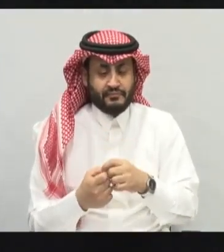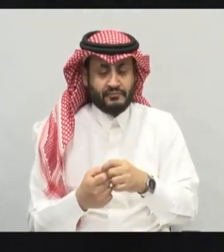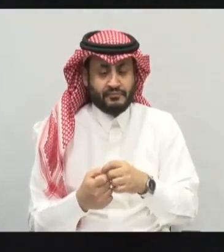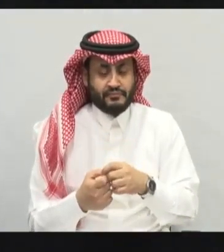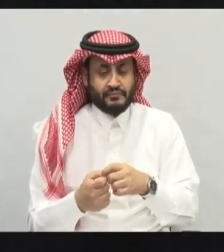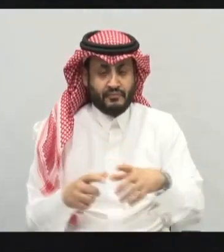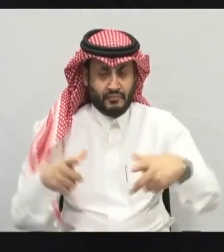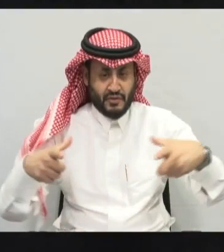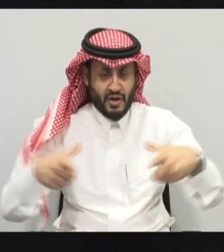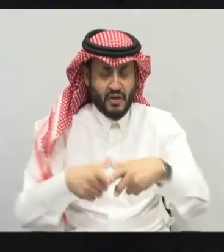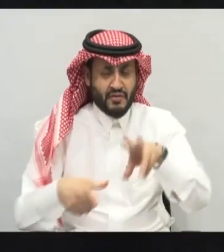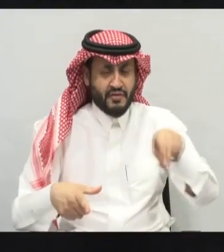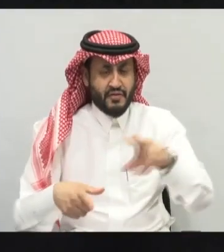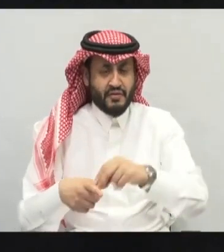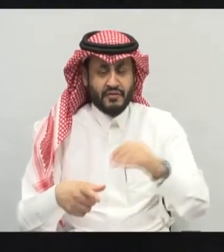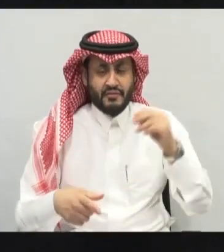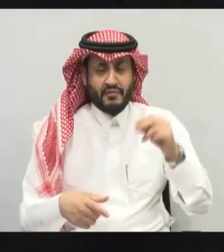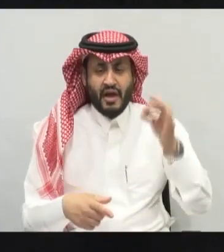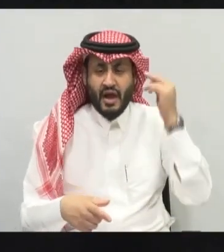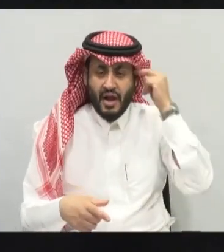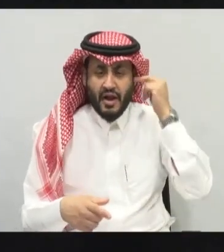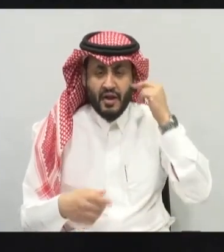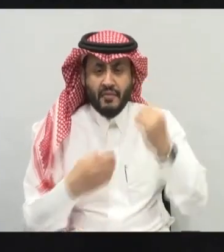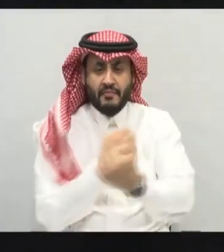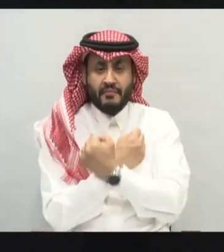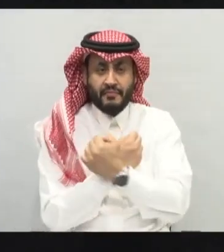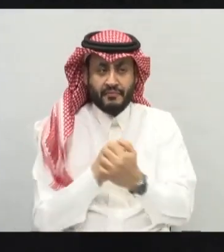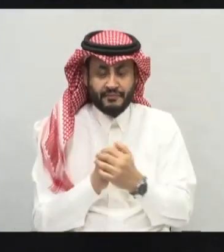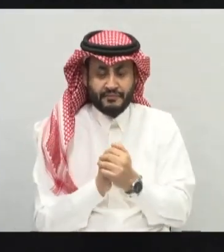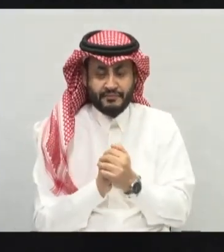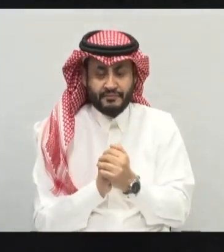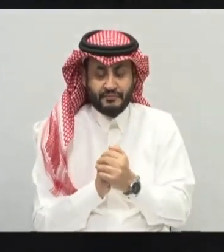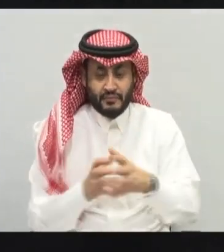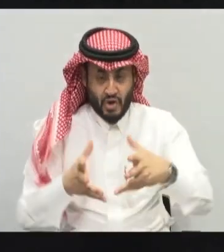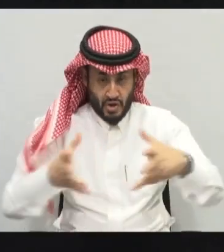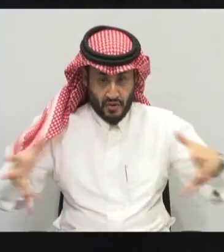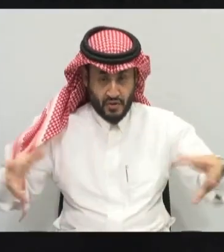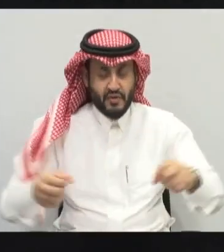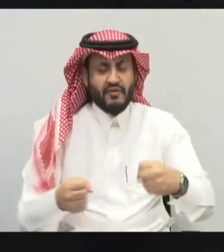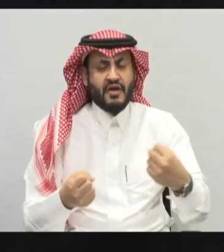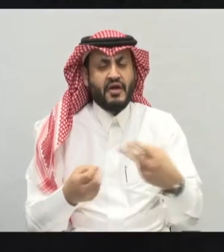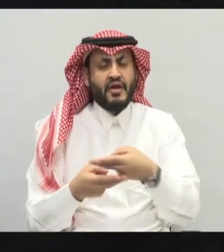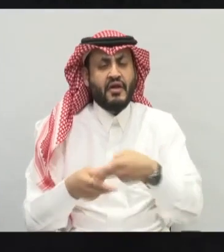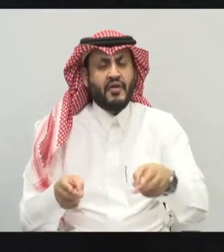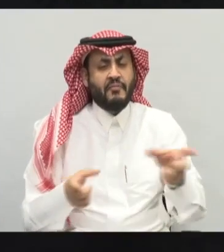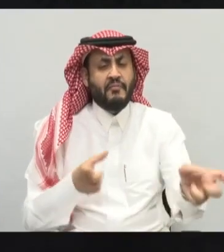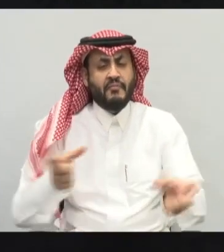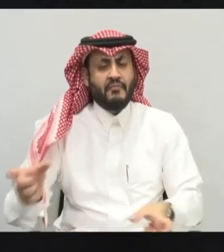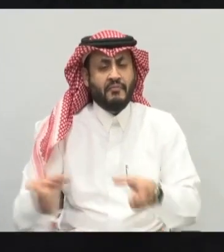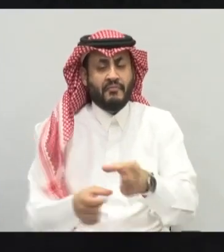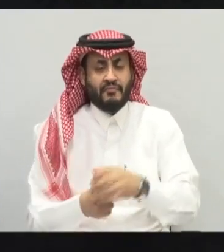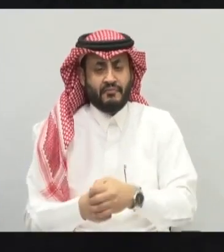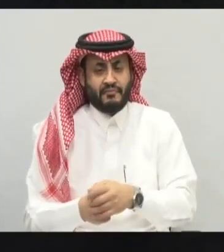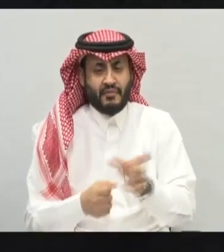their own customs and traditions but maybe for even larger countries they have more than one